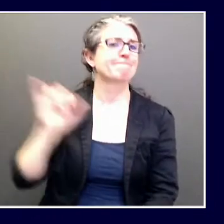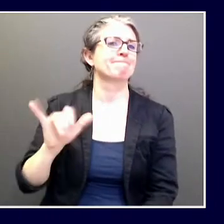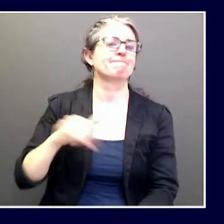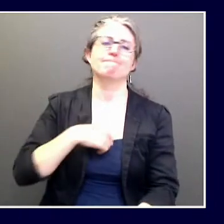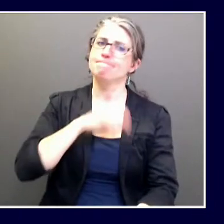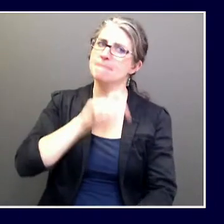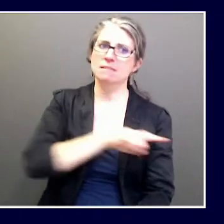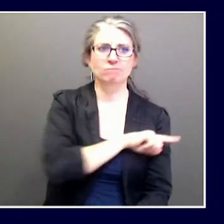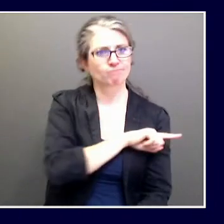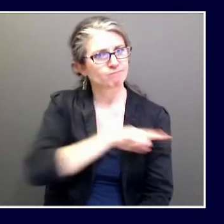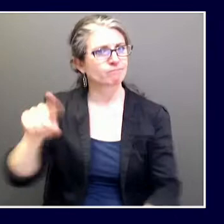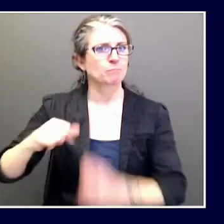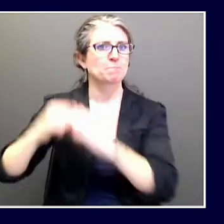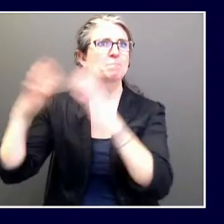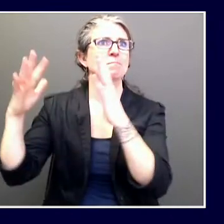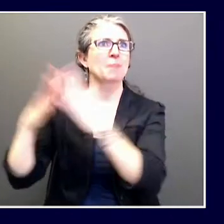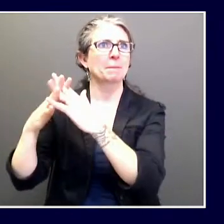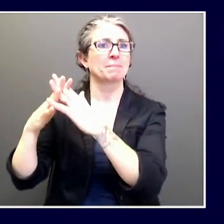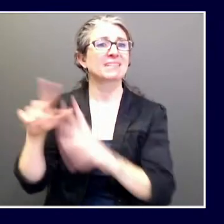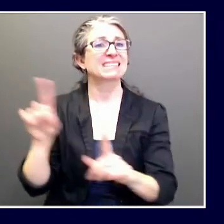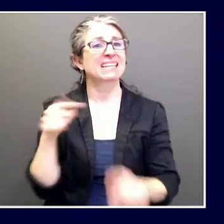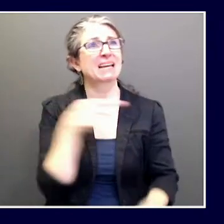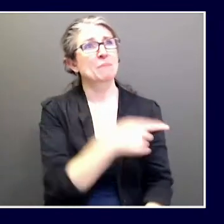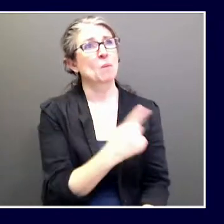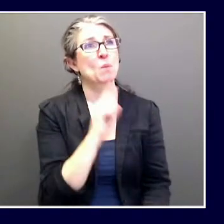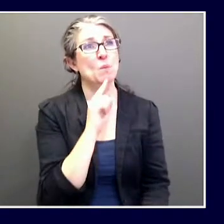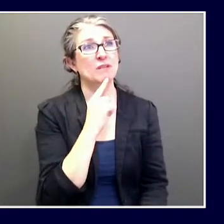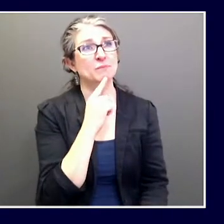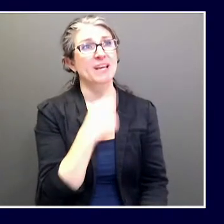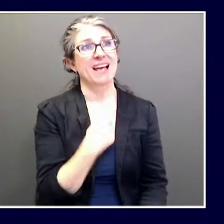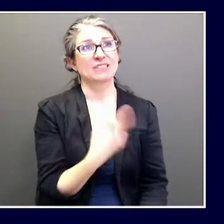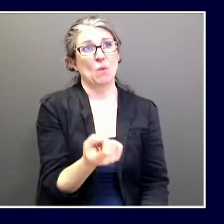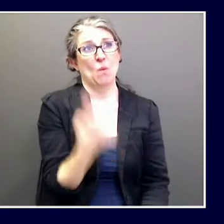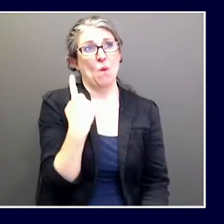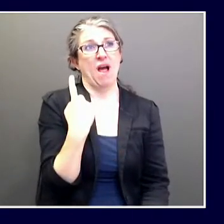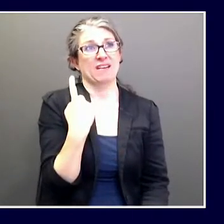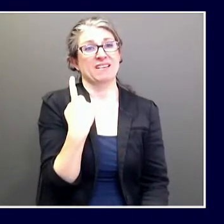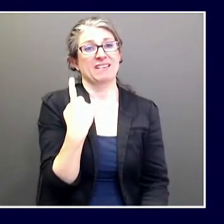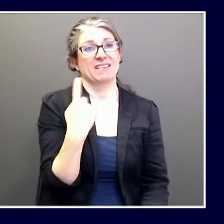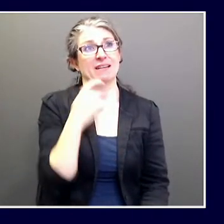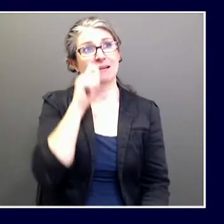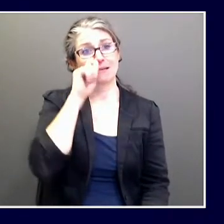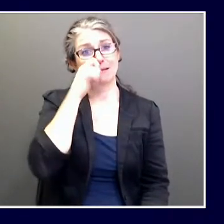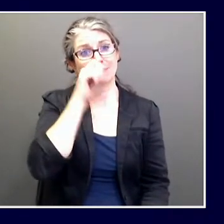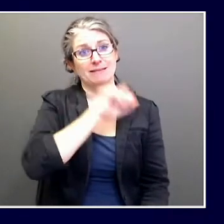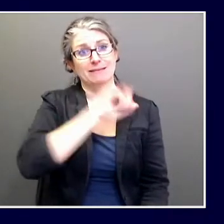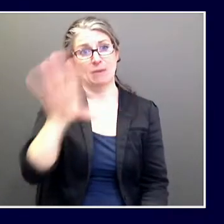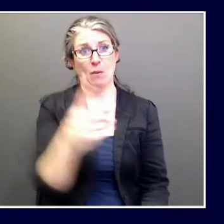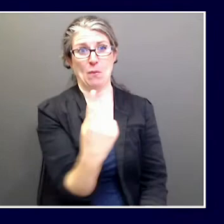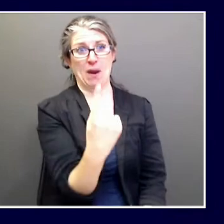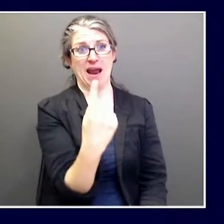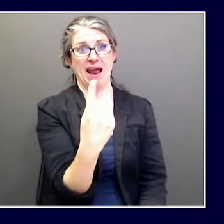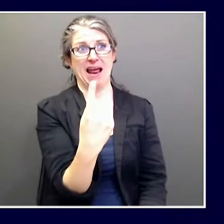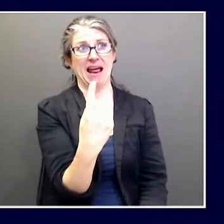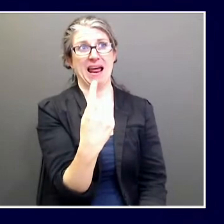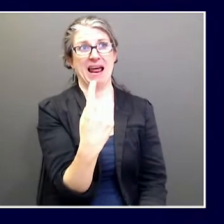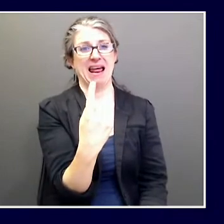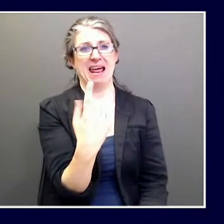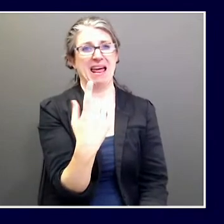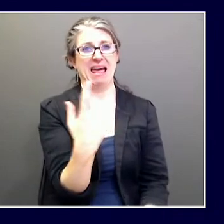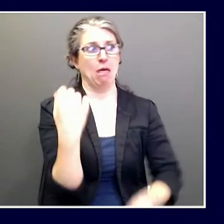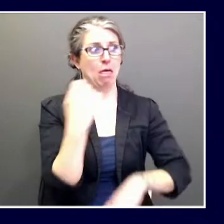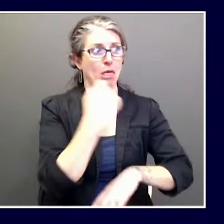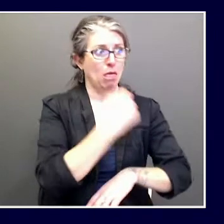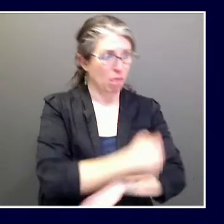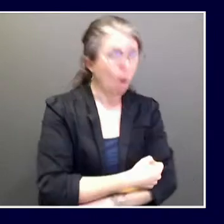and send that we had there to increase the volume that they've got. Testing is a challenge, no question about it. You asked the question of